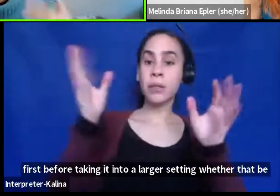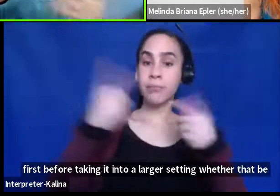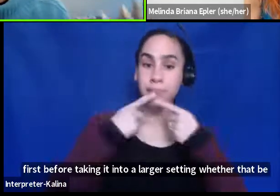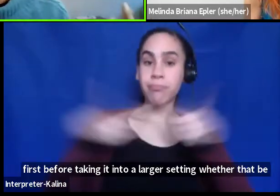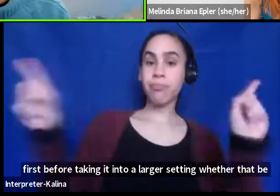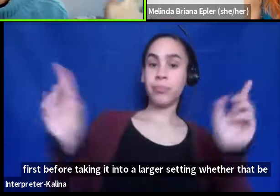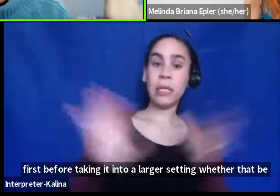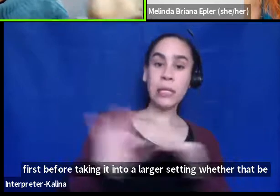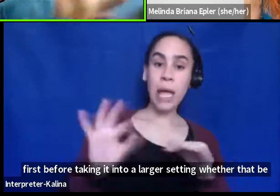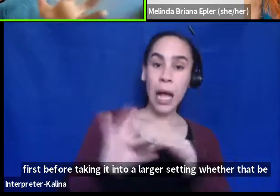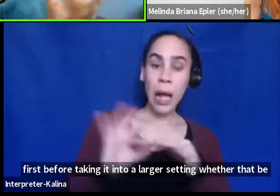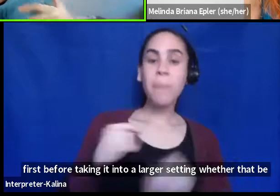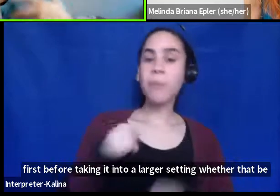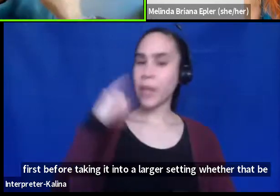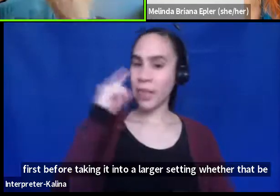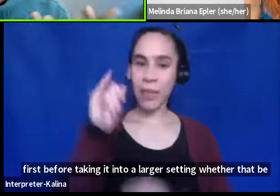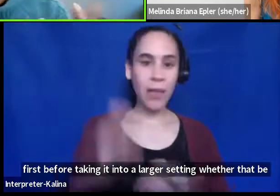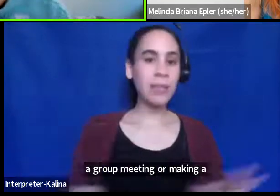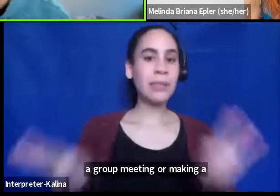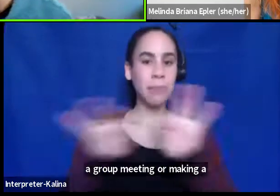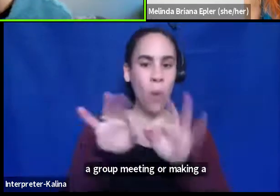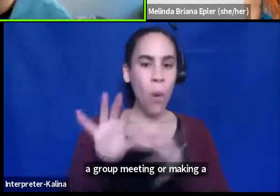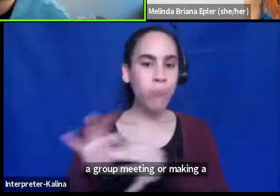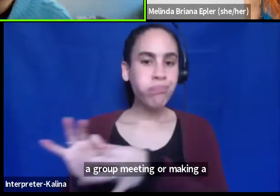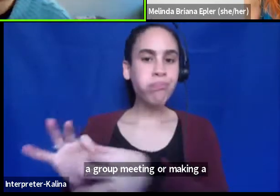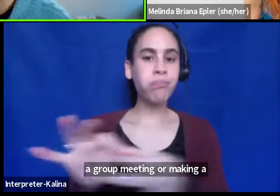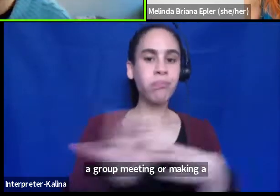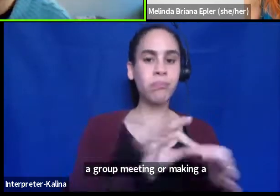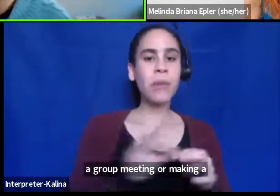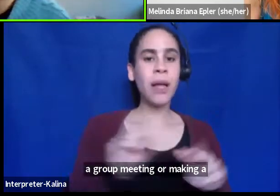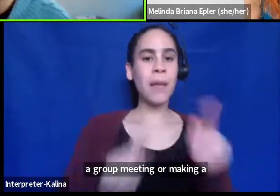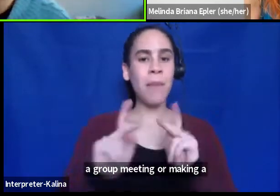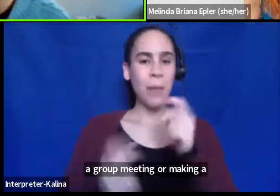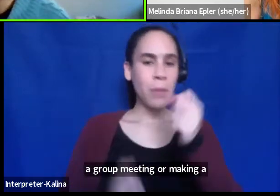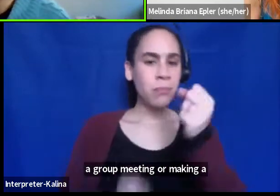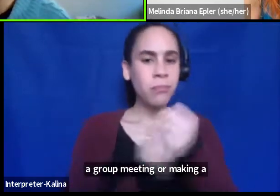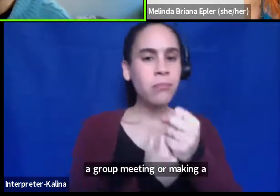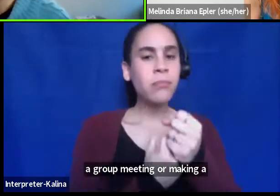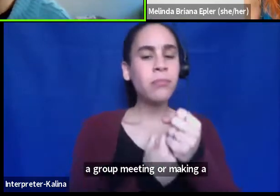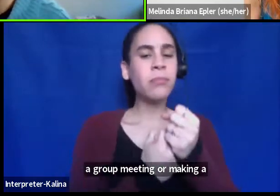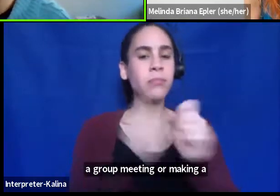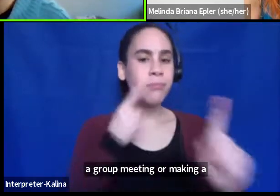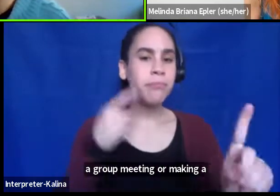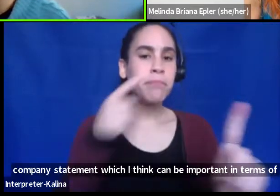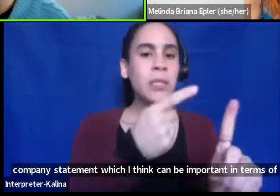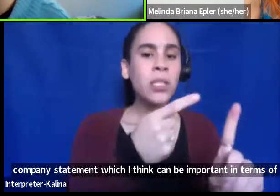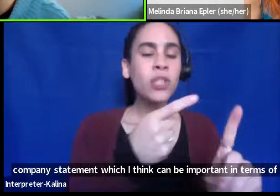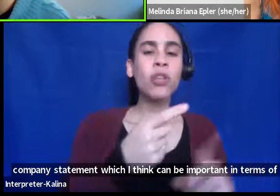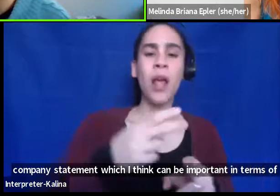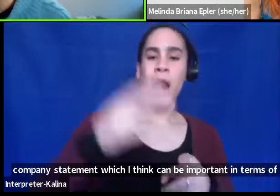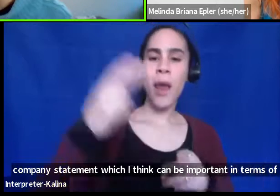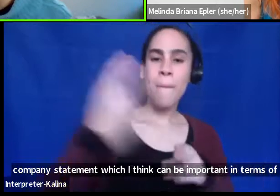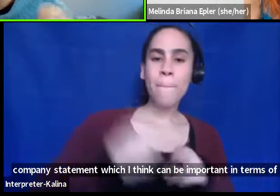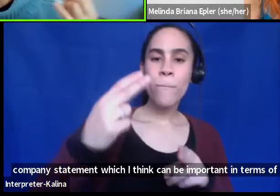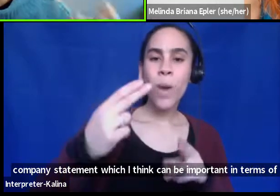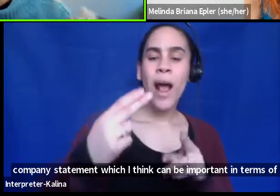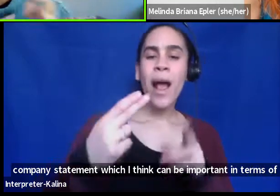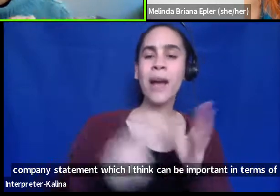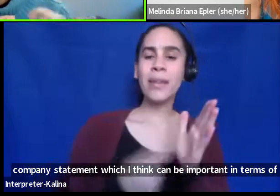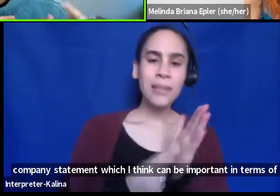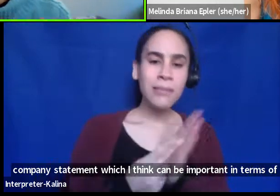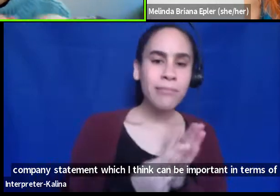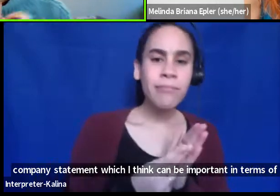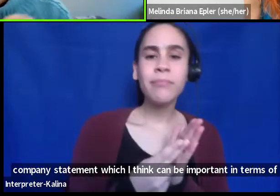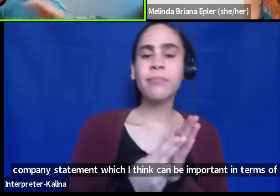very important in terms of unifying people behind a certain mission and brand integrity and authenticity. But I think first you want to kind